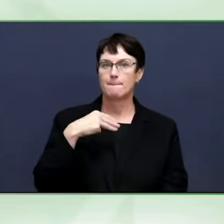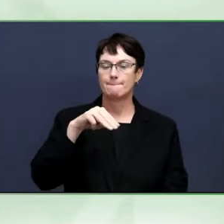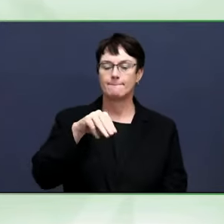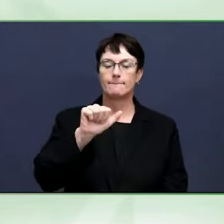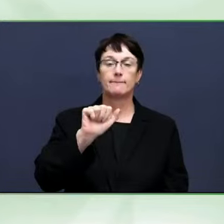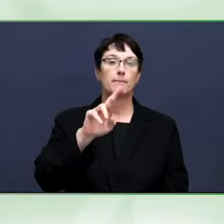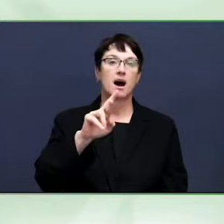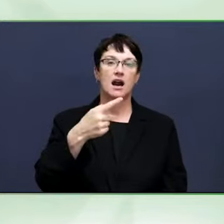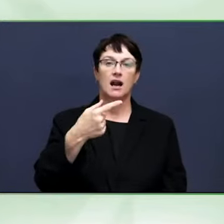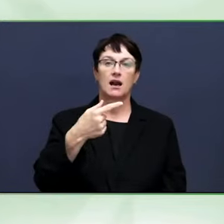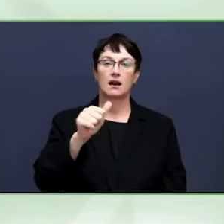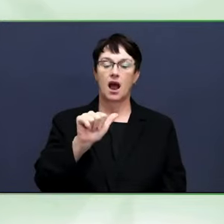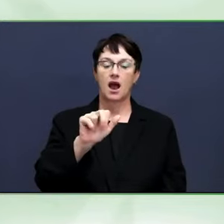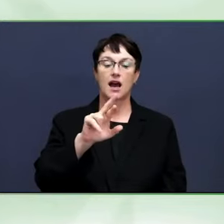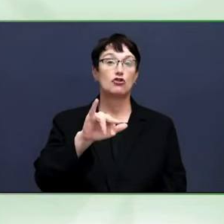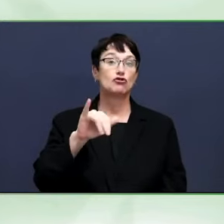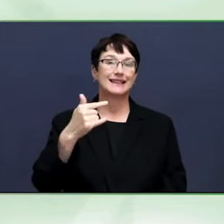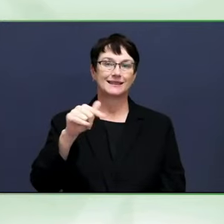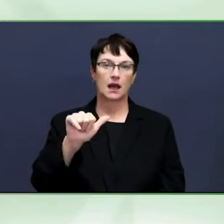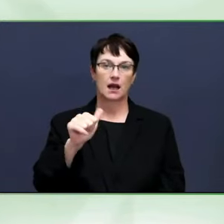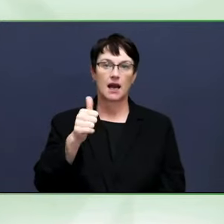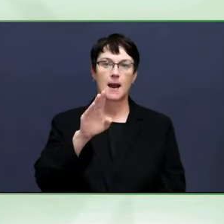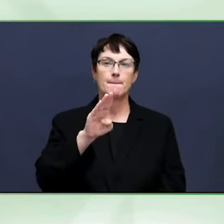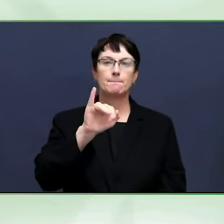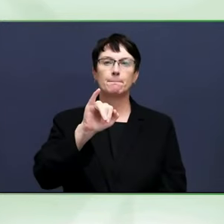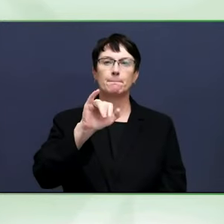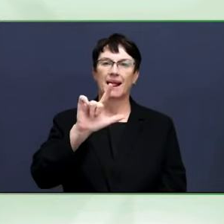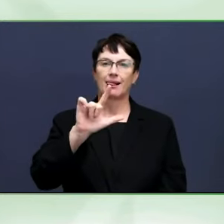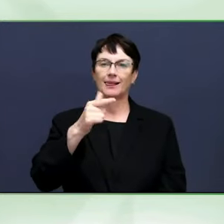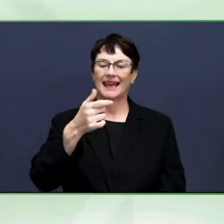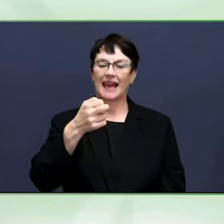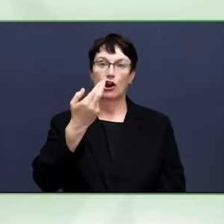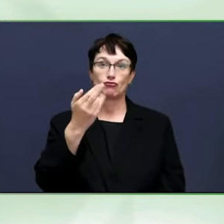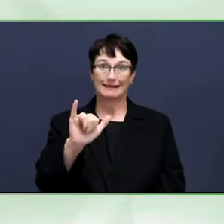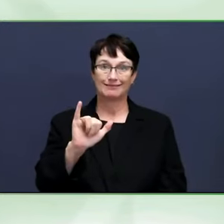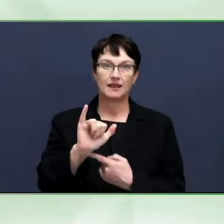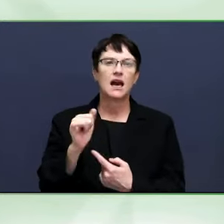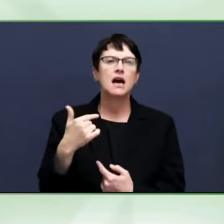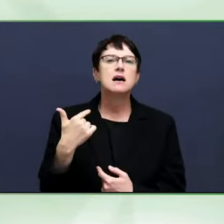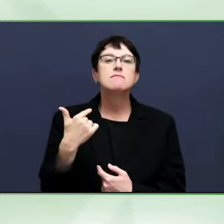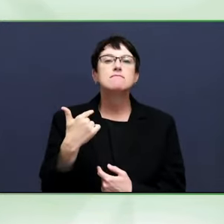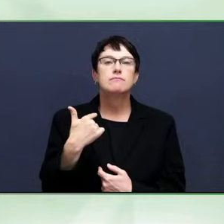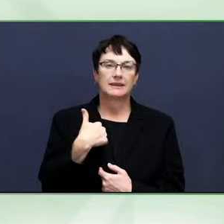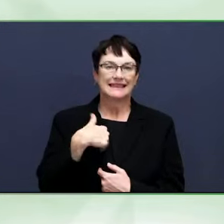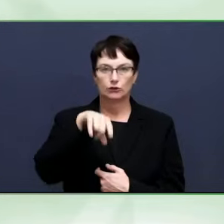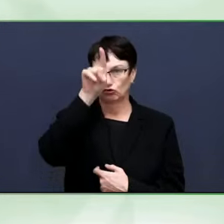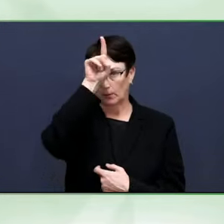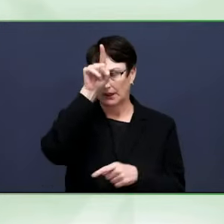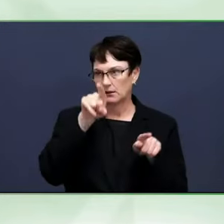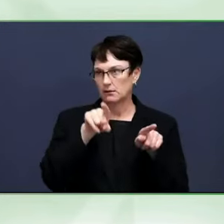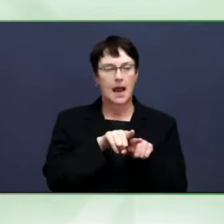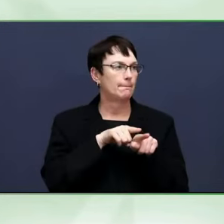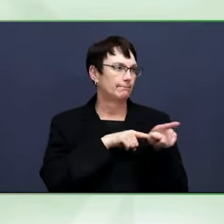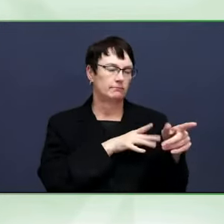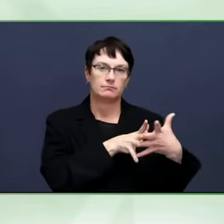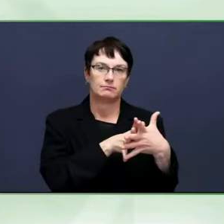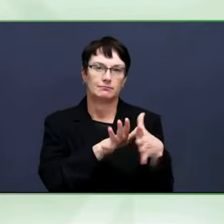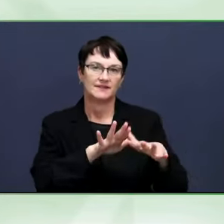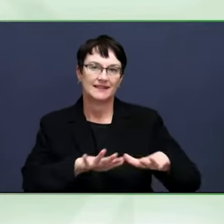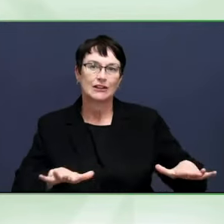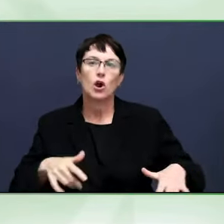are also part of the agency as representative board members of their countries. I would like to very